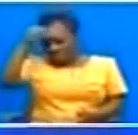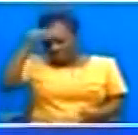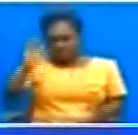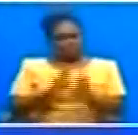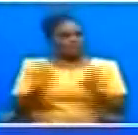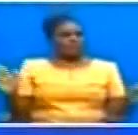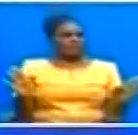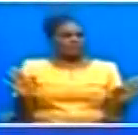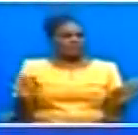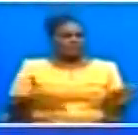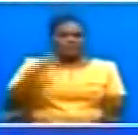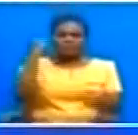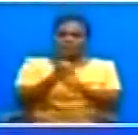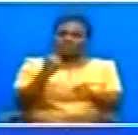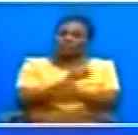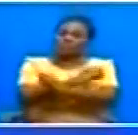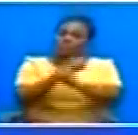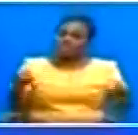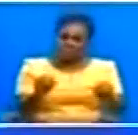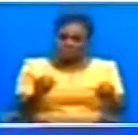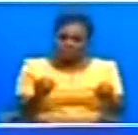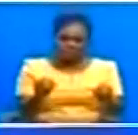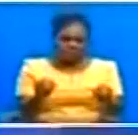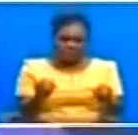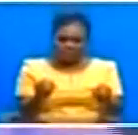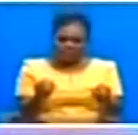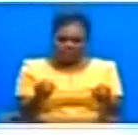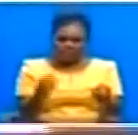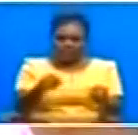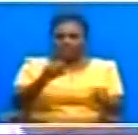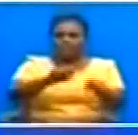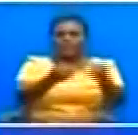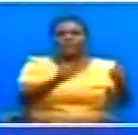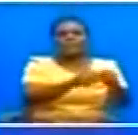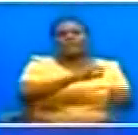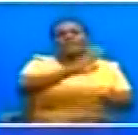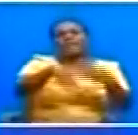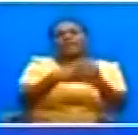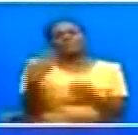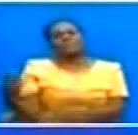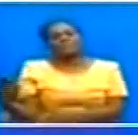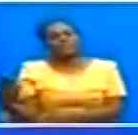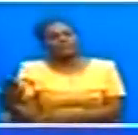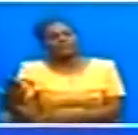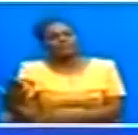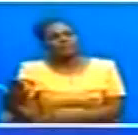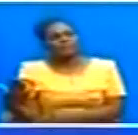fanikiwa. Asipofanya mzuri ama asiposoma hii mule ya mwisho, hii itakuwa imeharibu kila kitu, hata penye ameanzia na hata penye